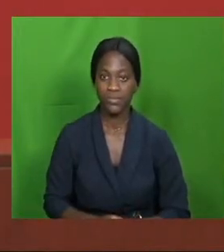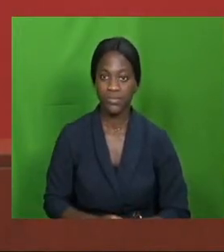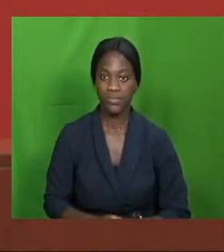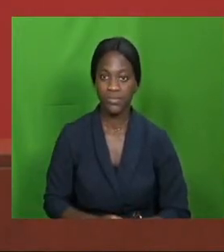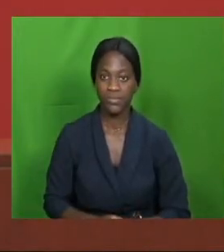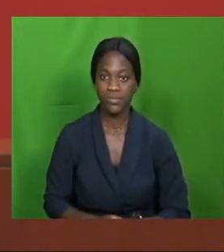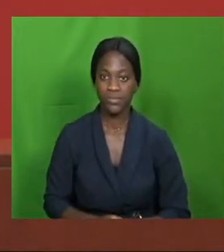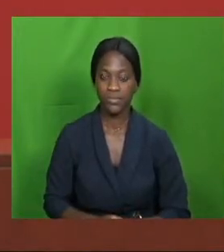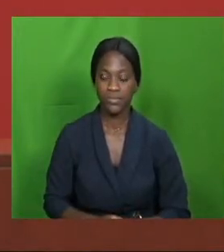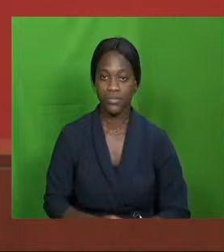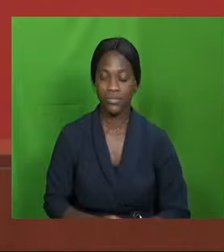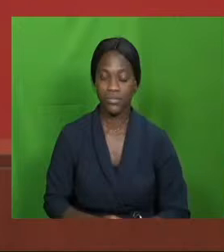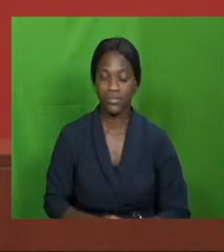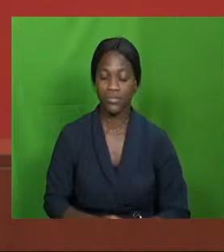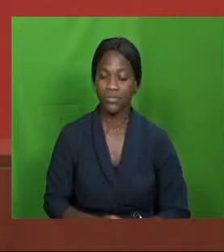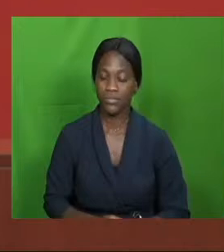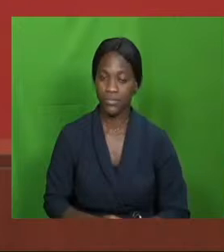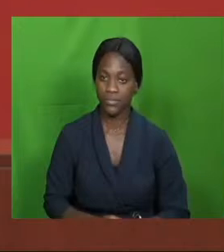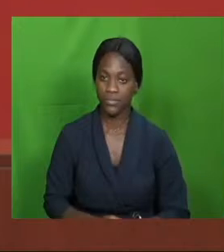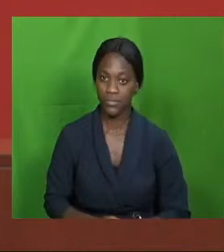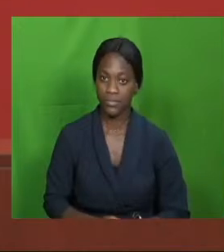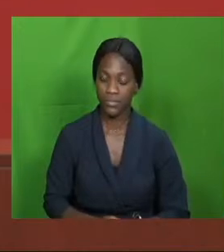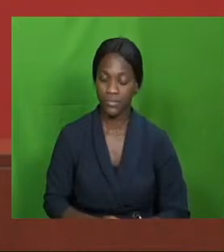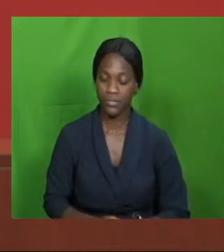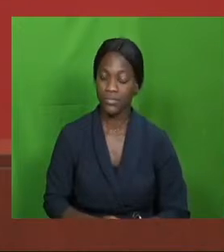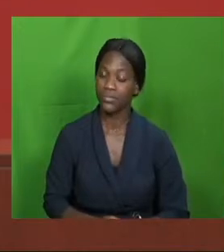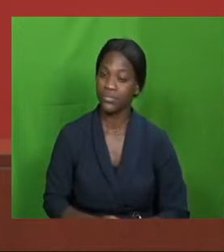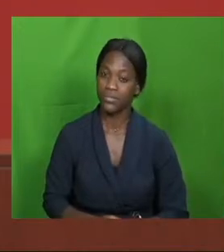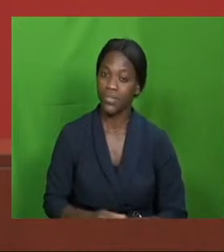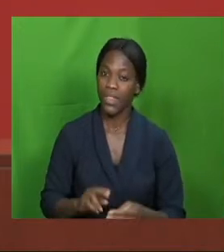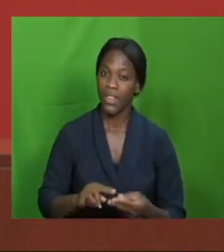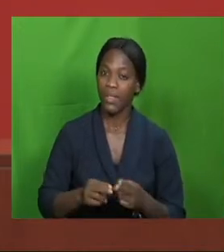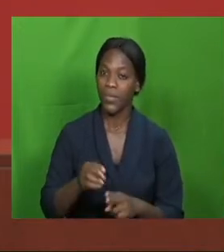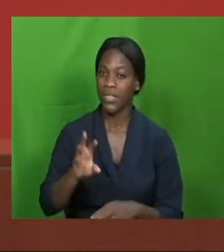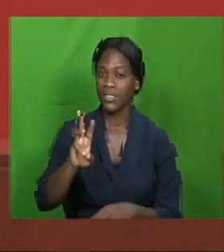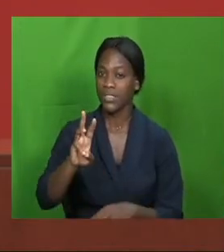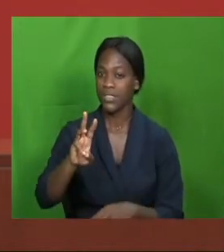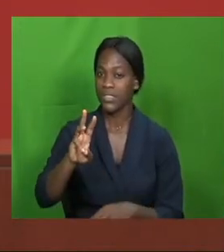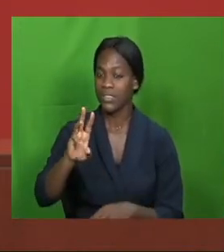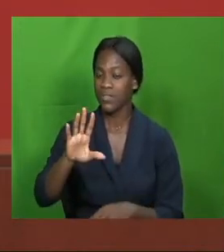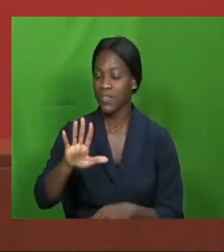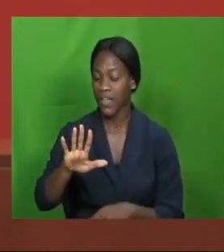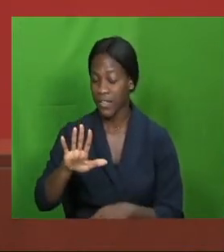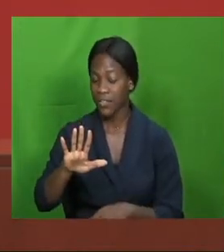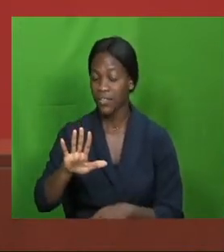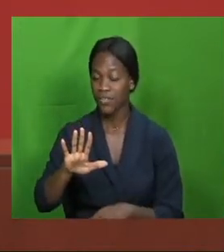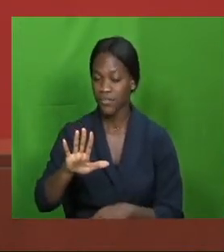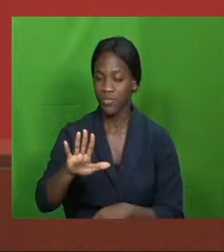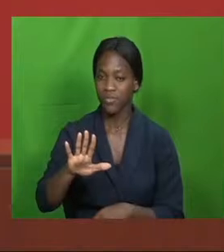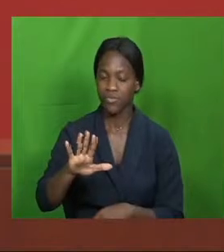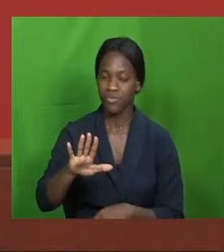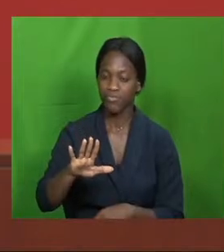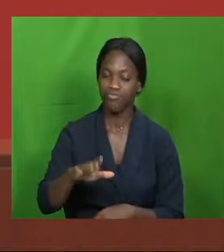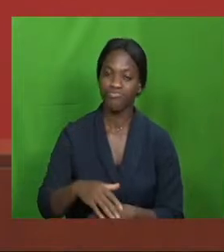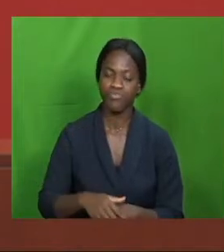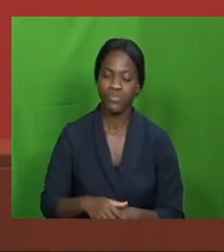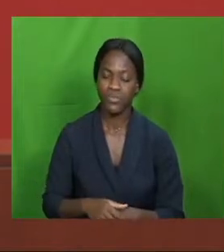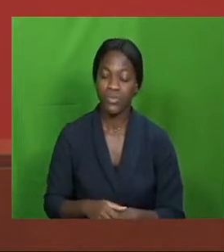Item 55 on the order paper of Thursday, 28 July 2022 read as follows, and I